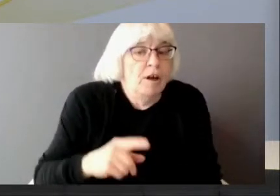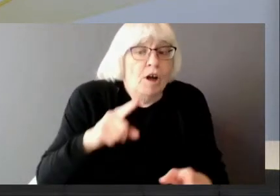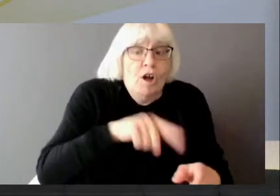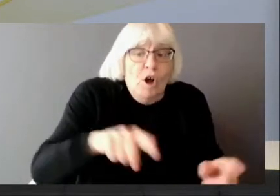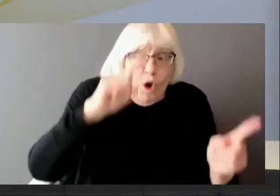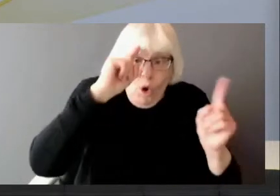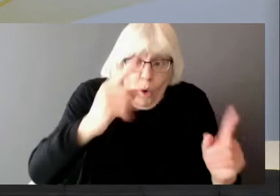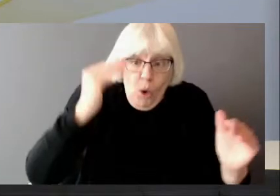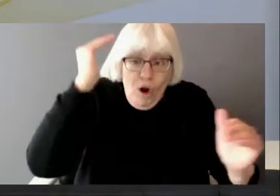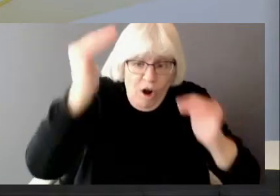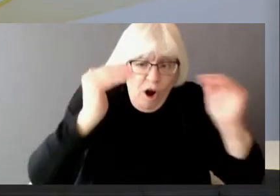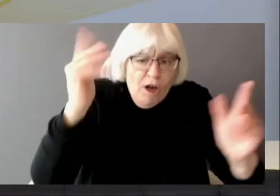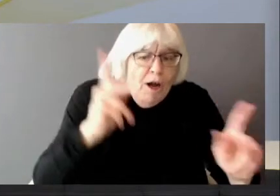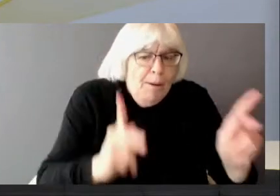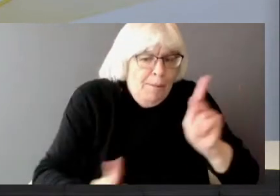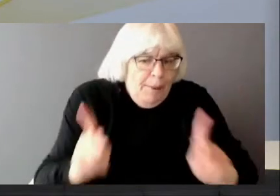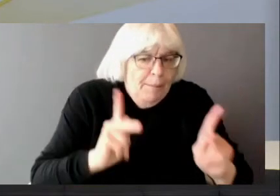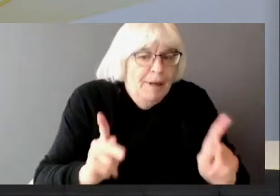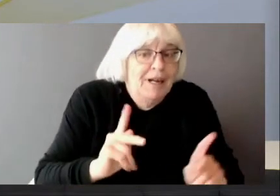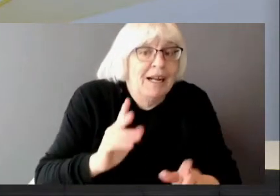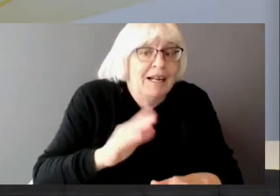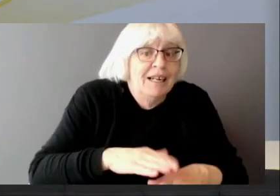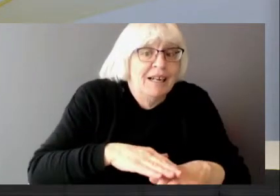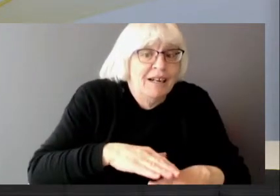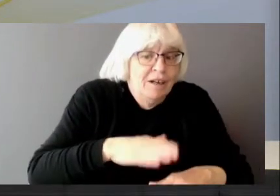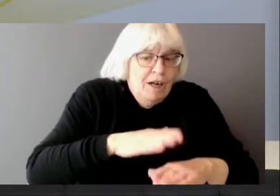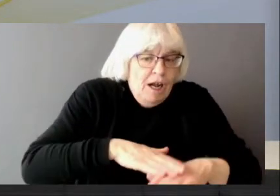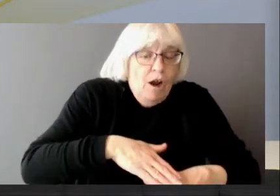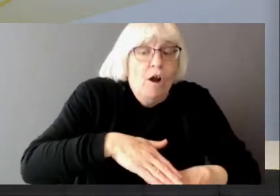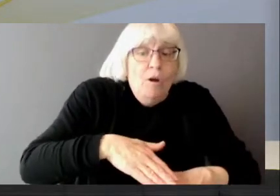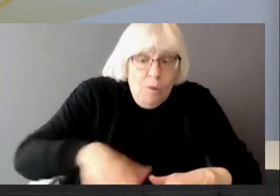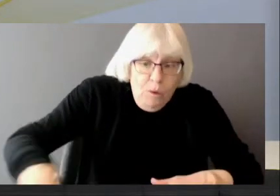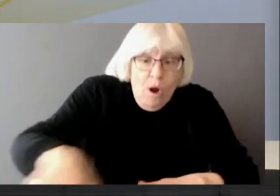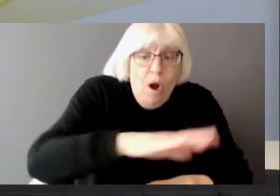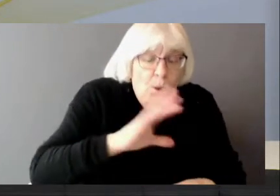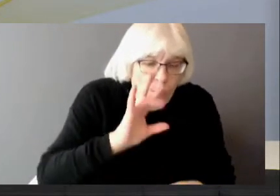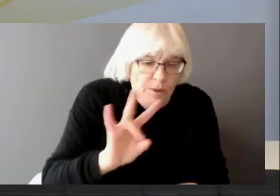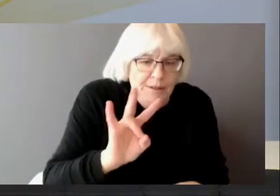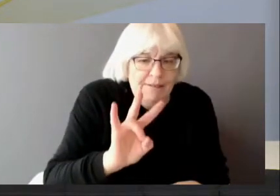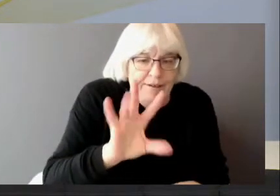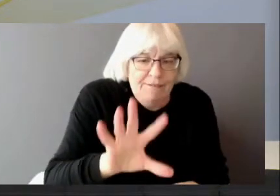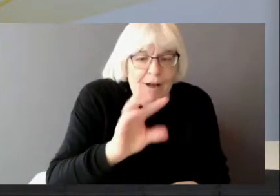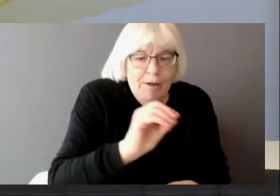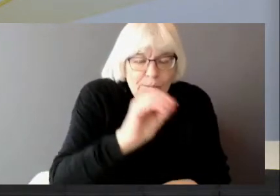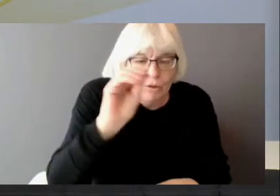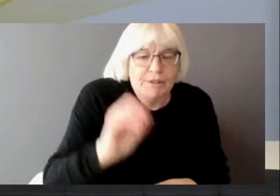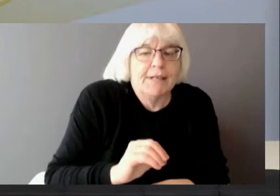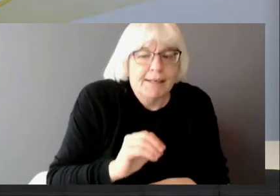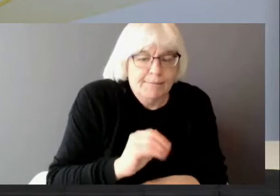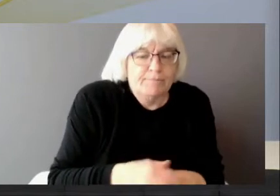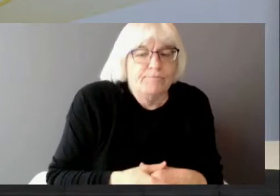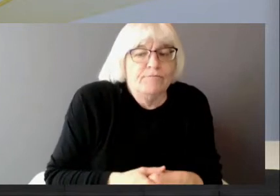we'll have been able to vaccinate 10 to 12% of that adult population.